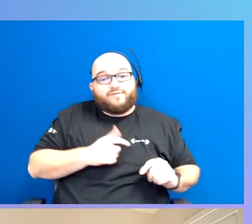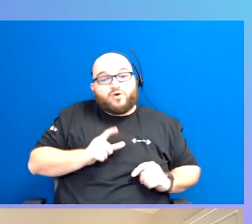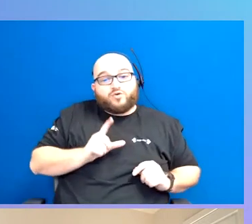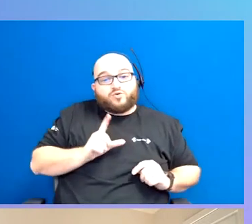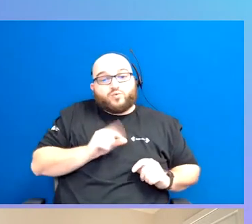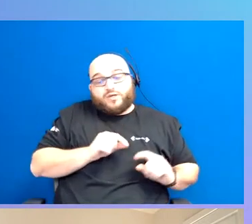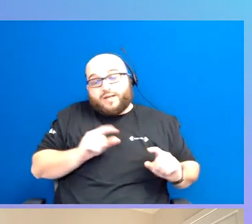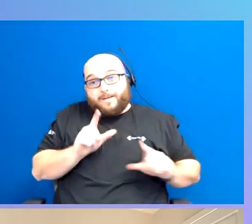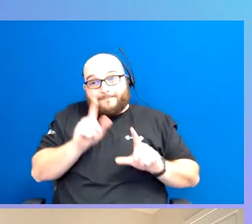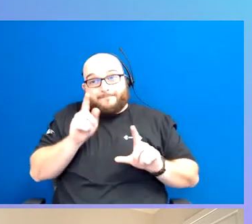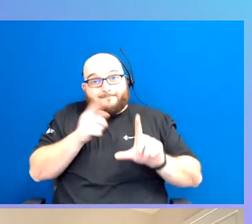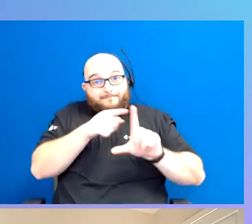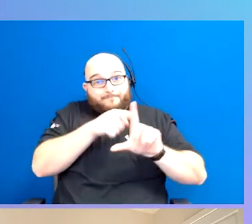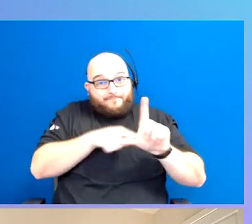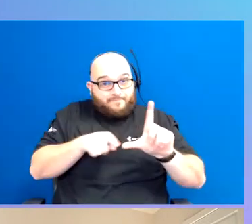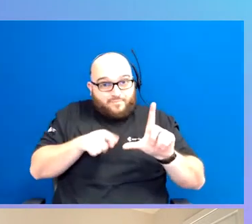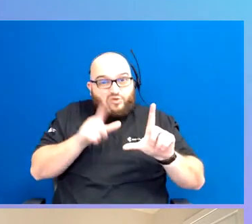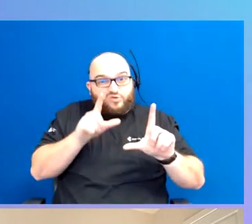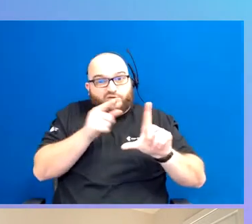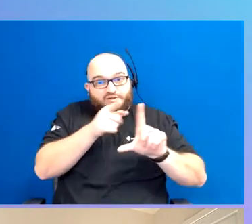other, and